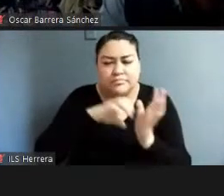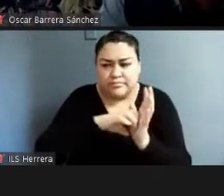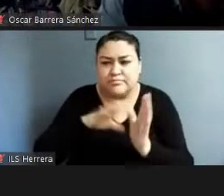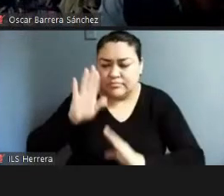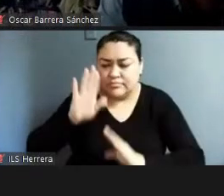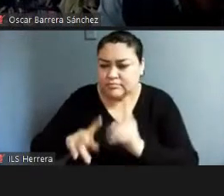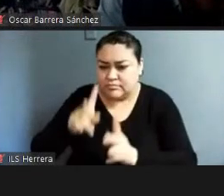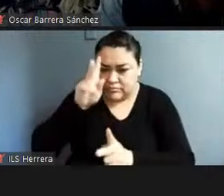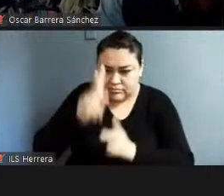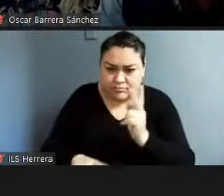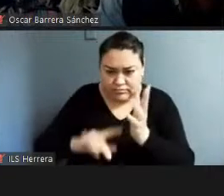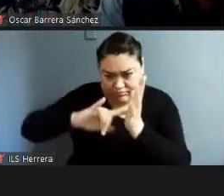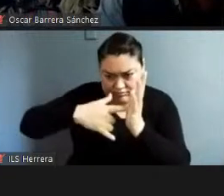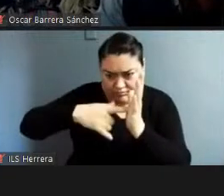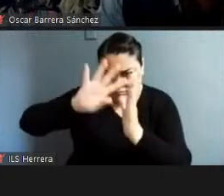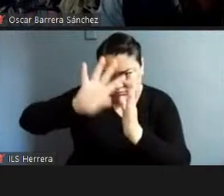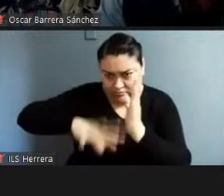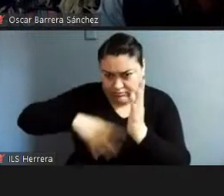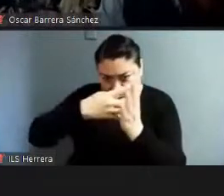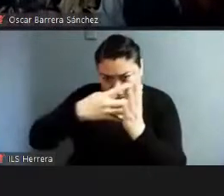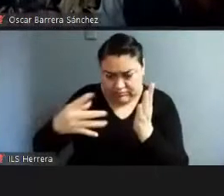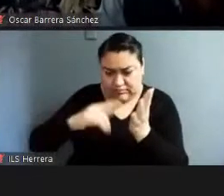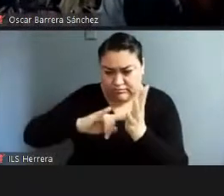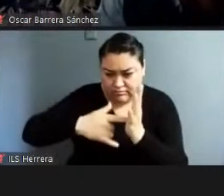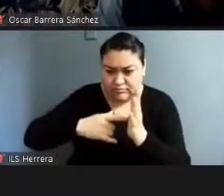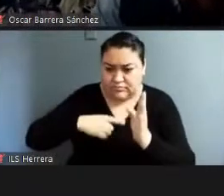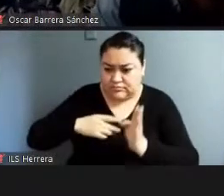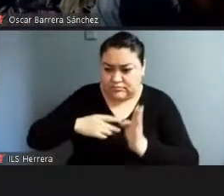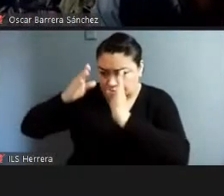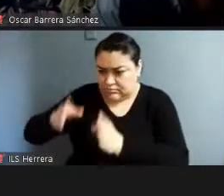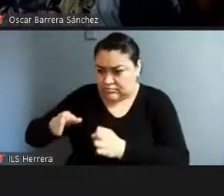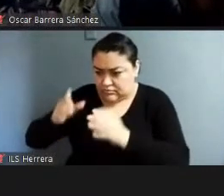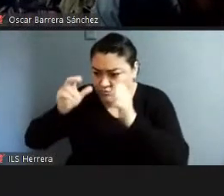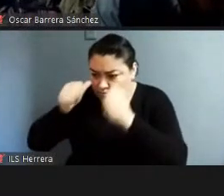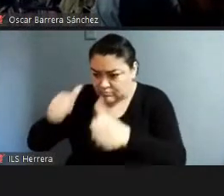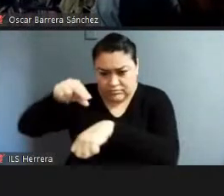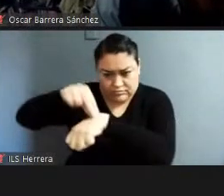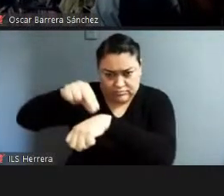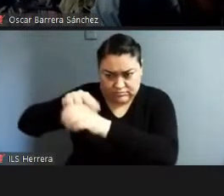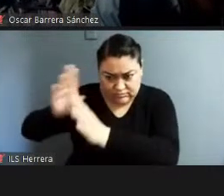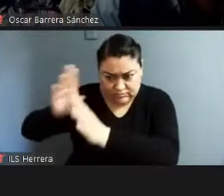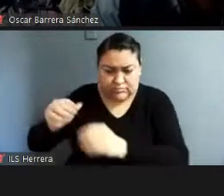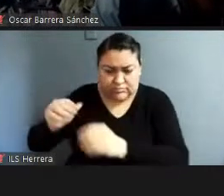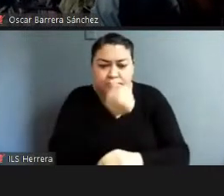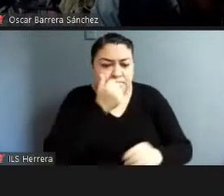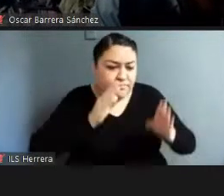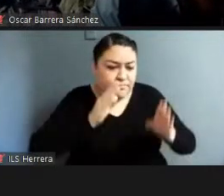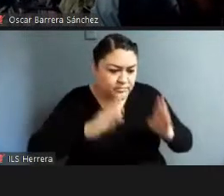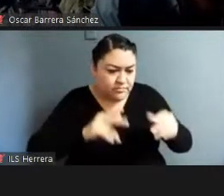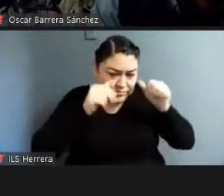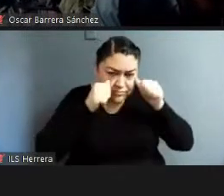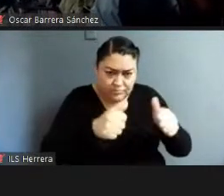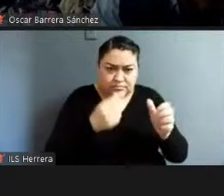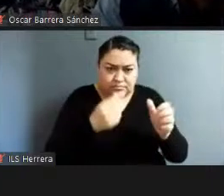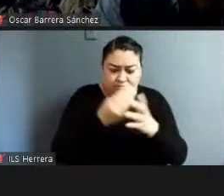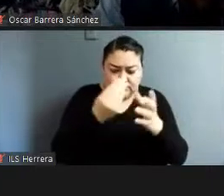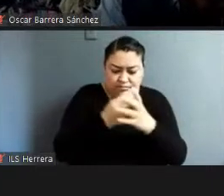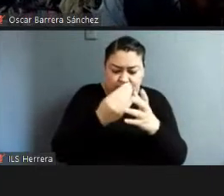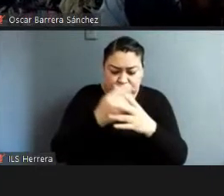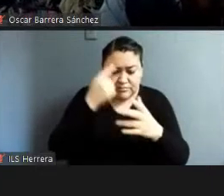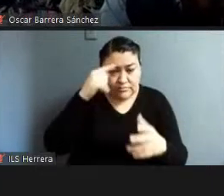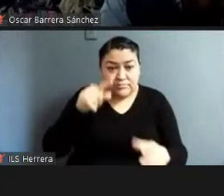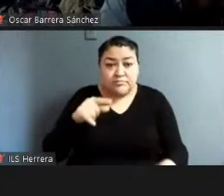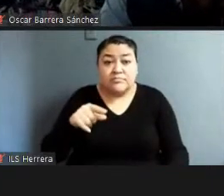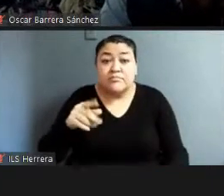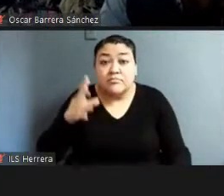teaching and supervision of medical students, which is obviously a very difficult thing to do. But if you're able to do that, then that can add a real benefit, because obviously then that's